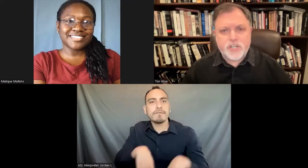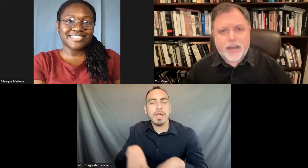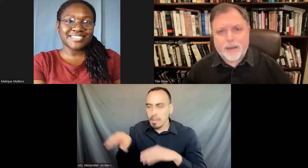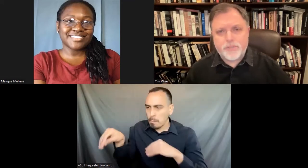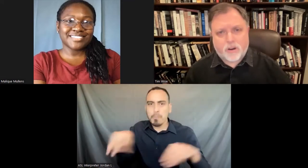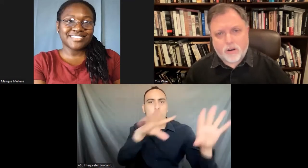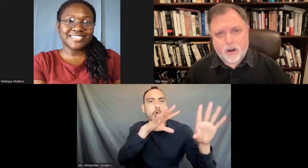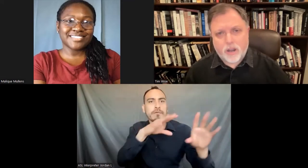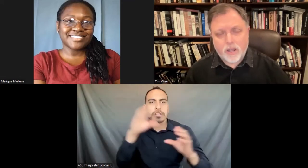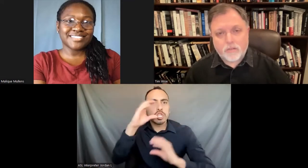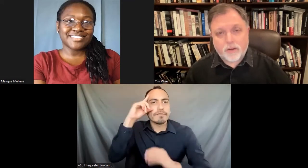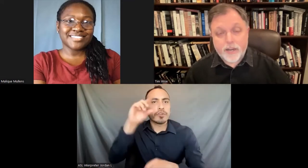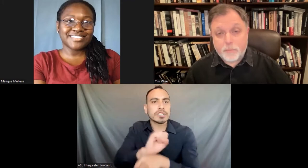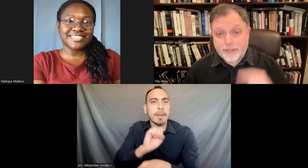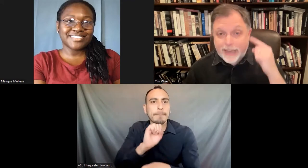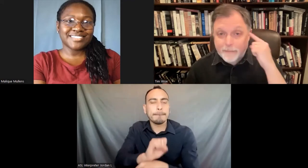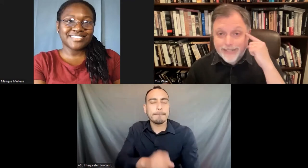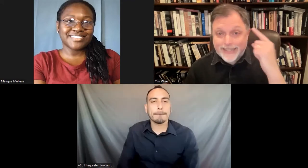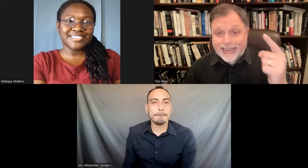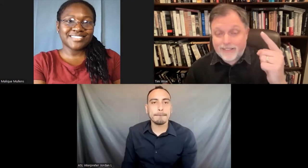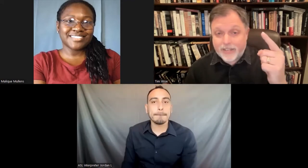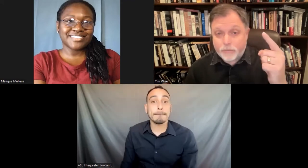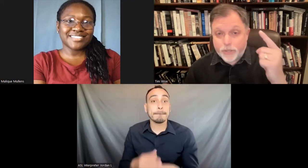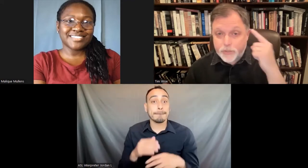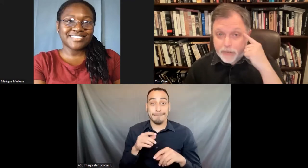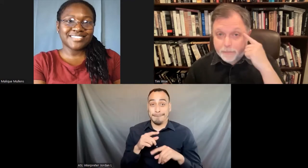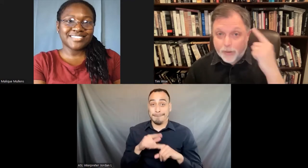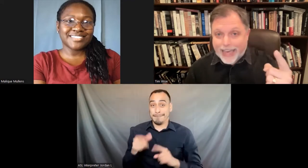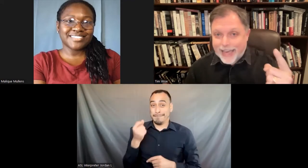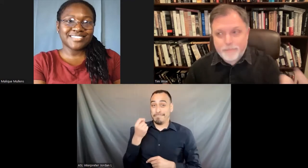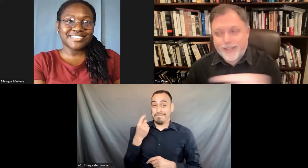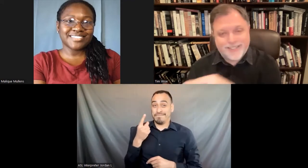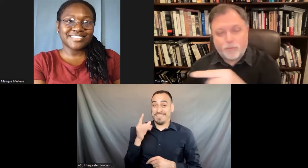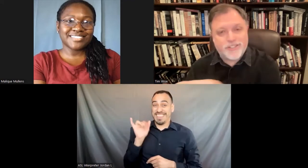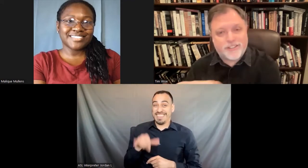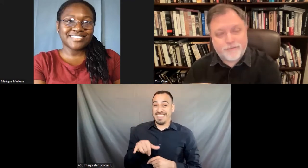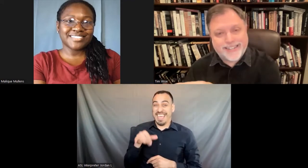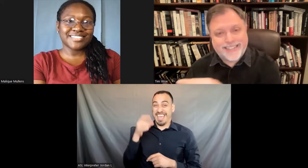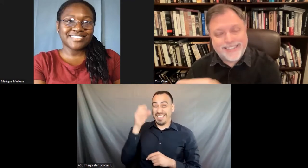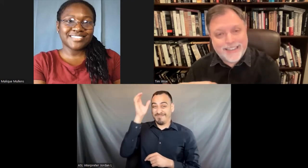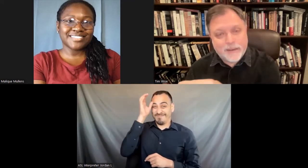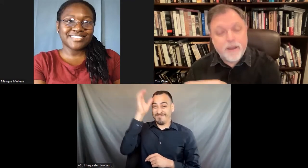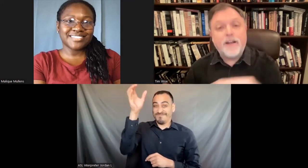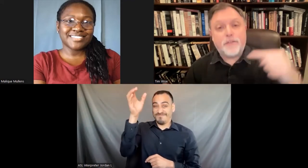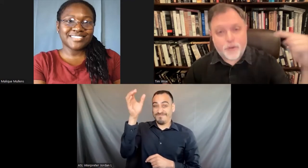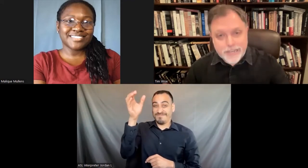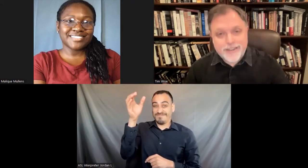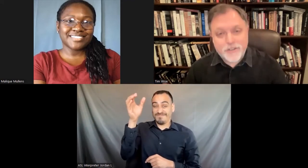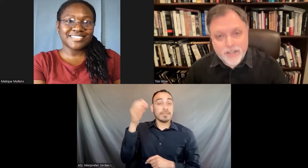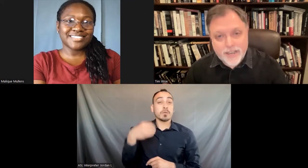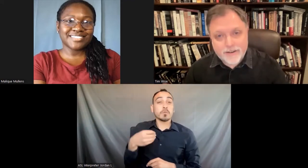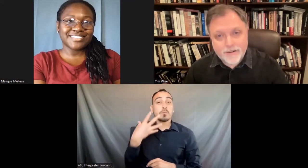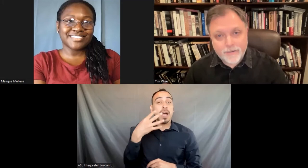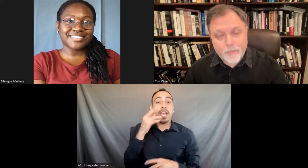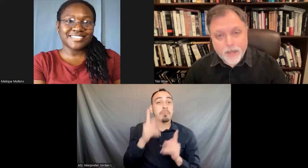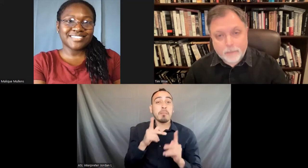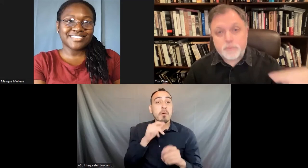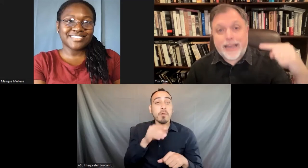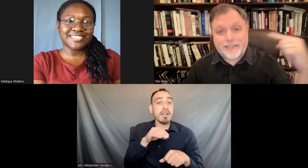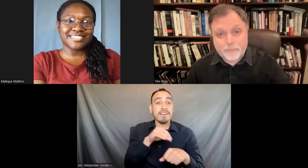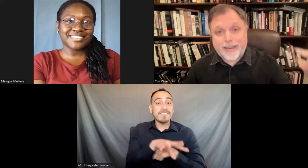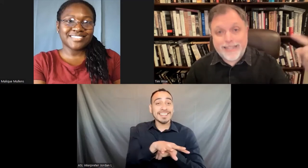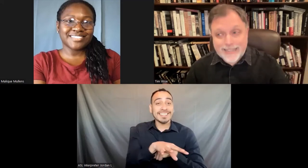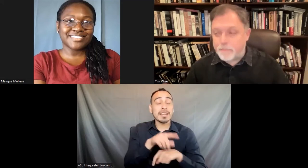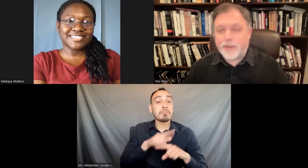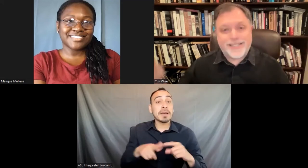where the jobs are, right? But that mentality, which people had because it wasn't affecting them, 30 years later comes